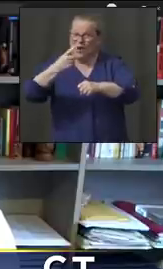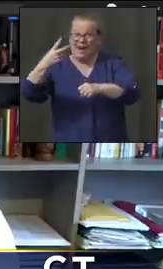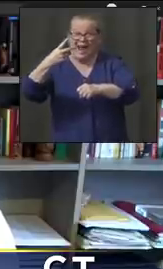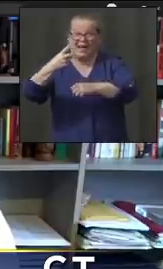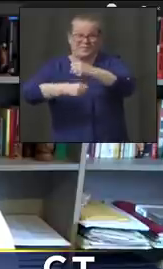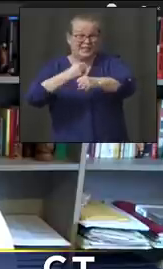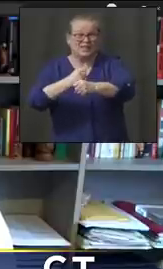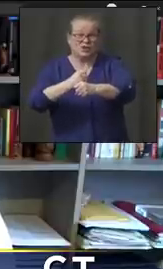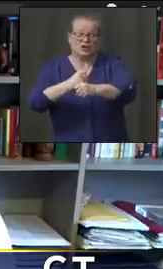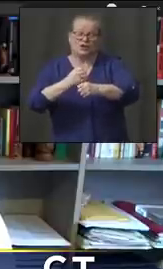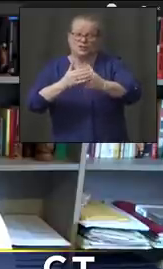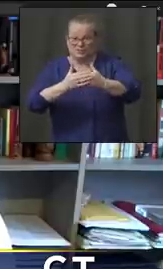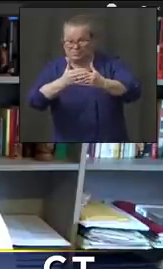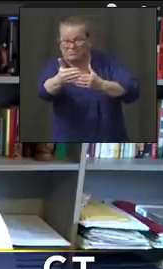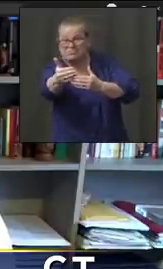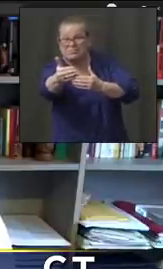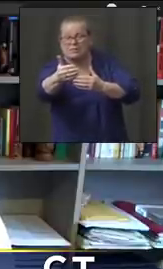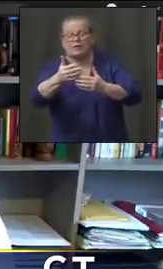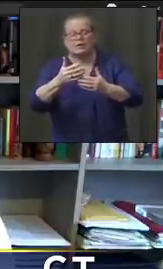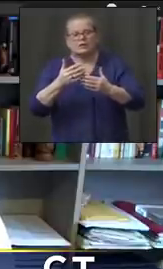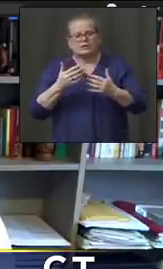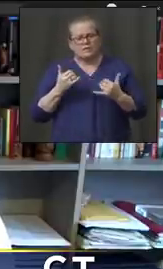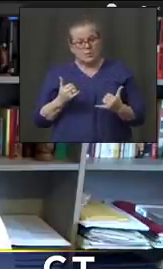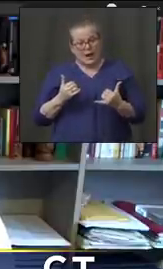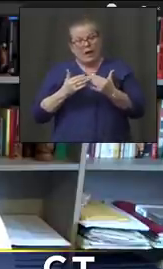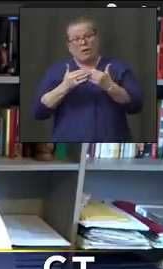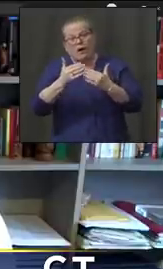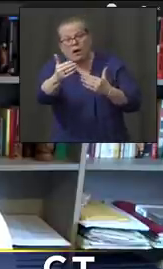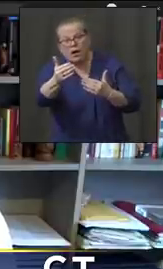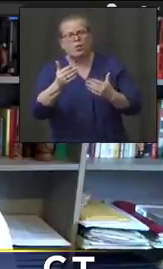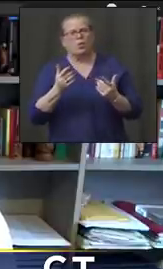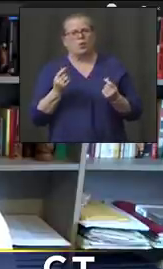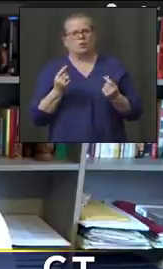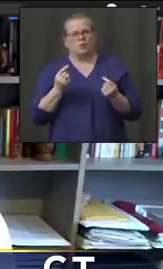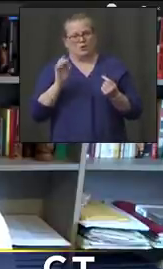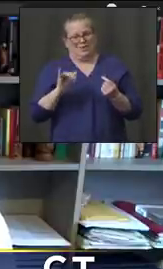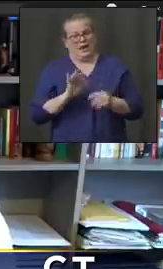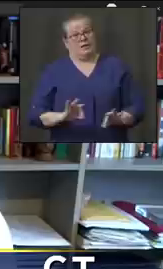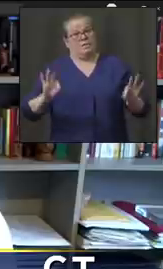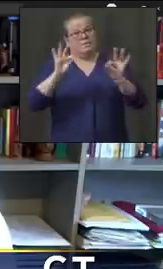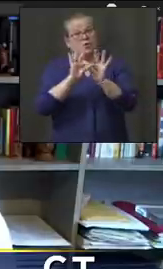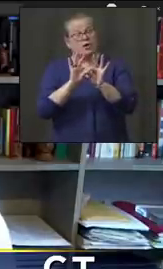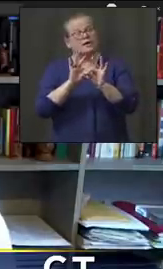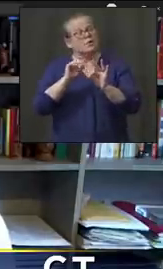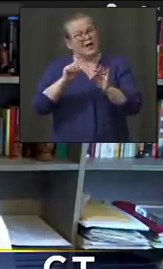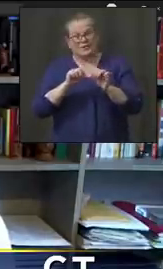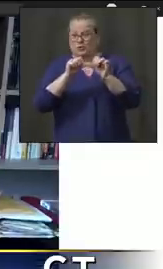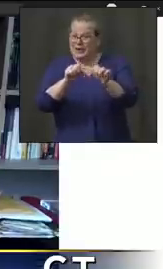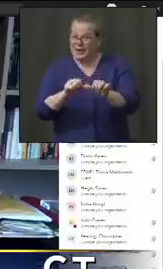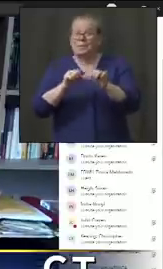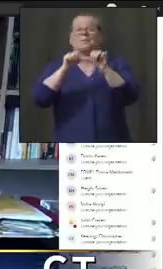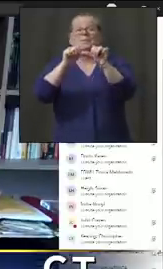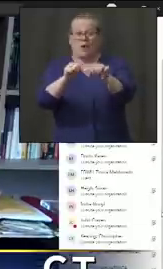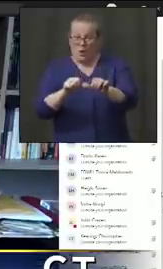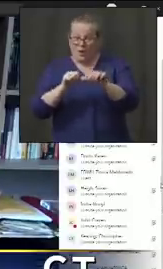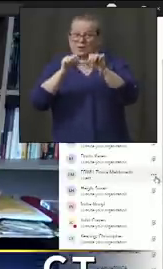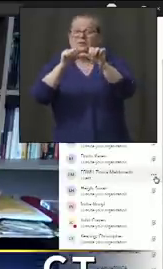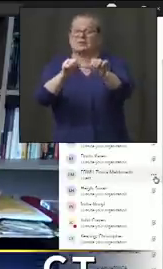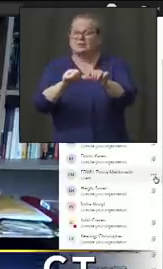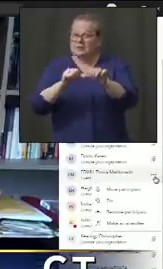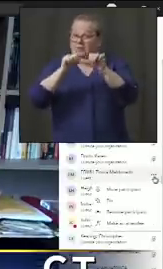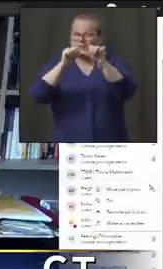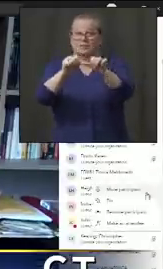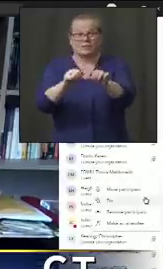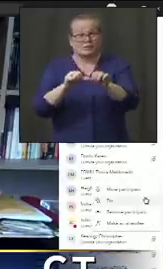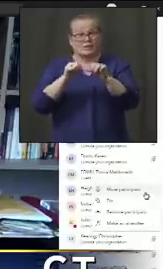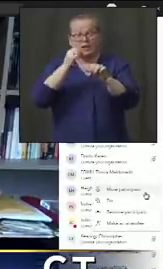social distancing and the strong social distancing that we have, we're going to have to keep those going. And that's integral